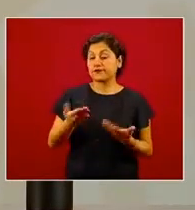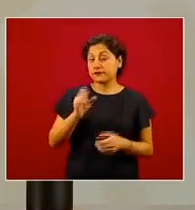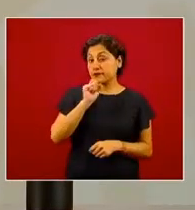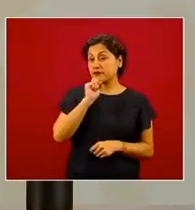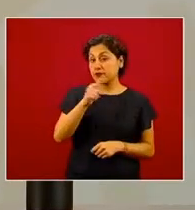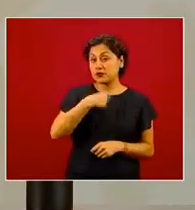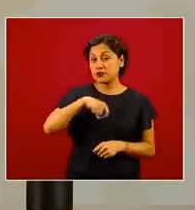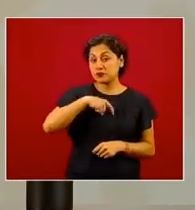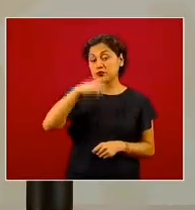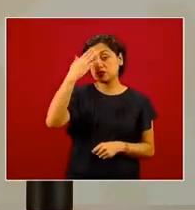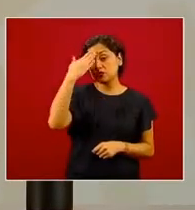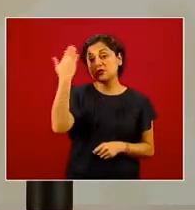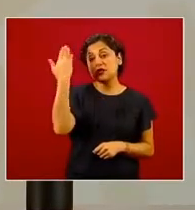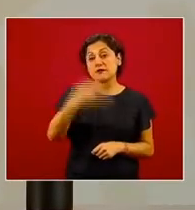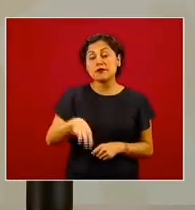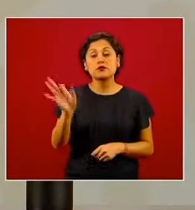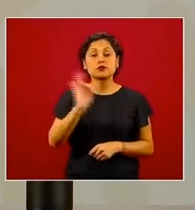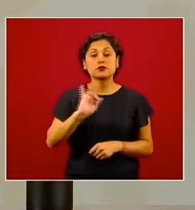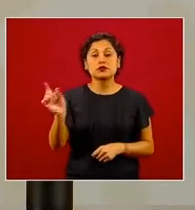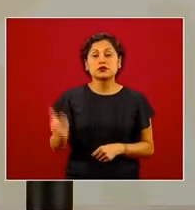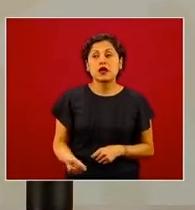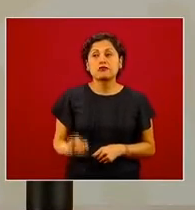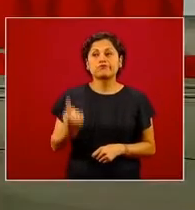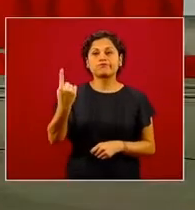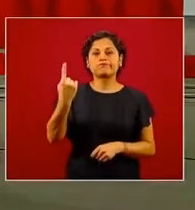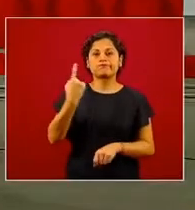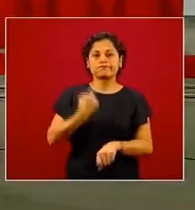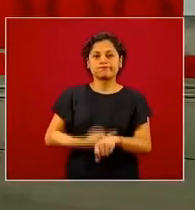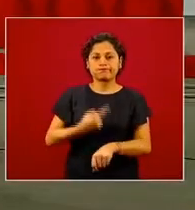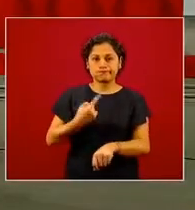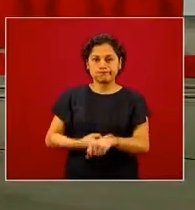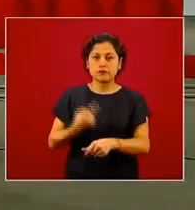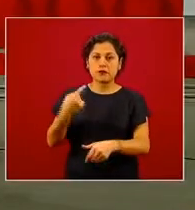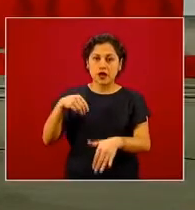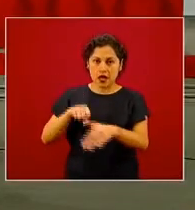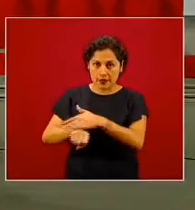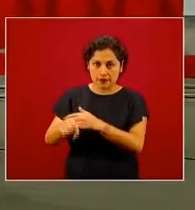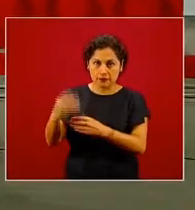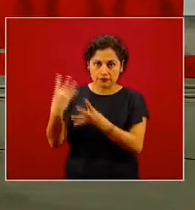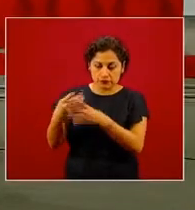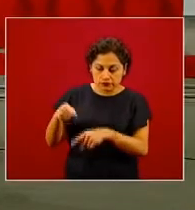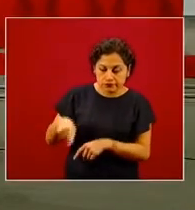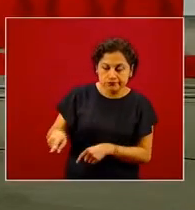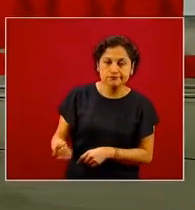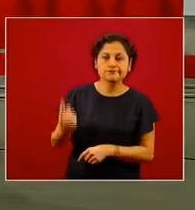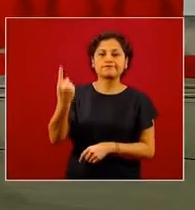that there would be a case or an outbreak in any type of detention center.